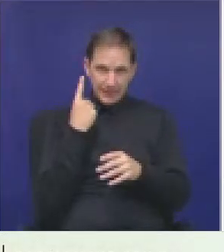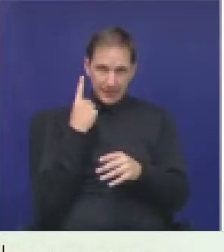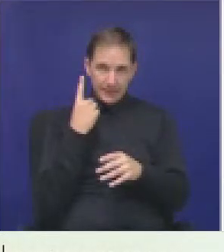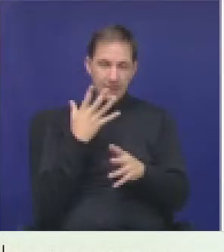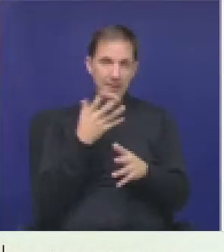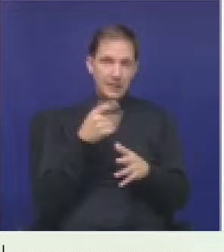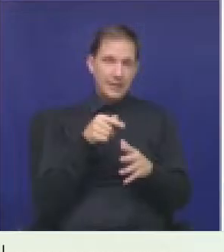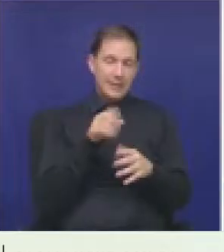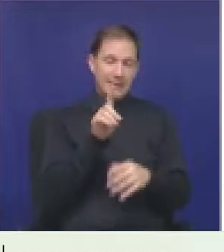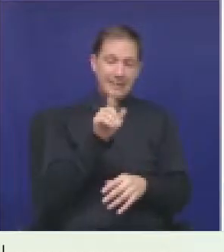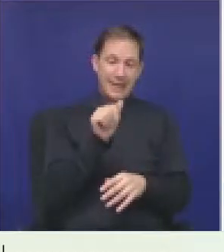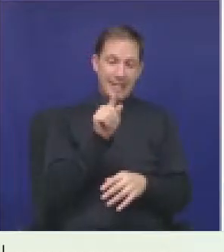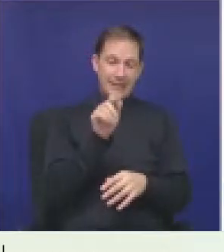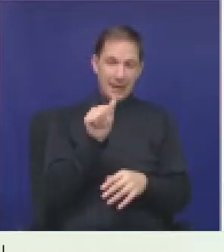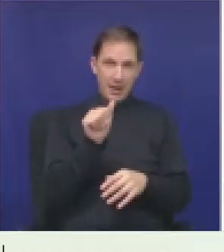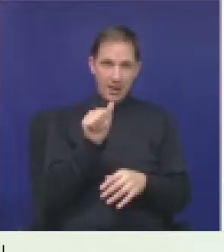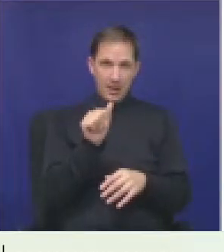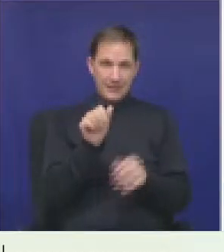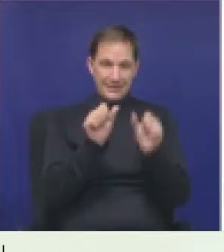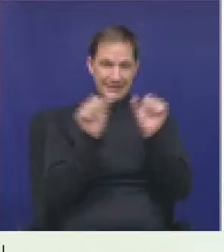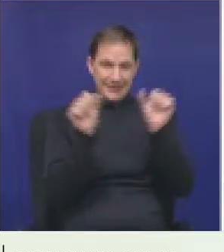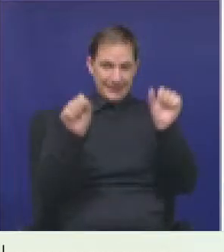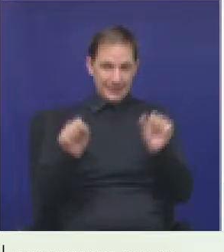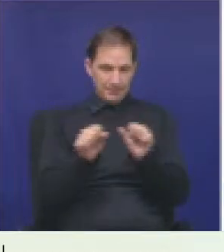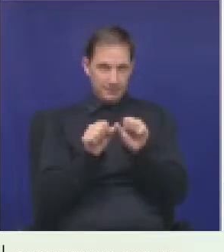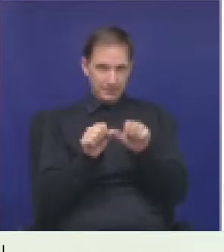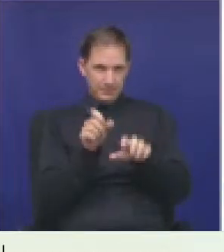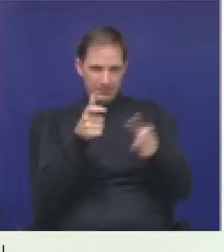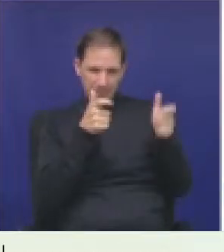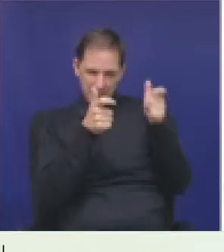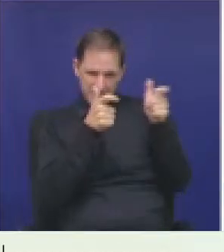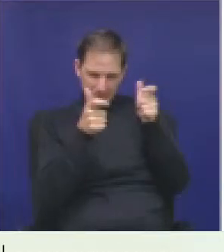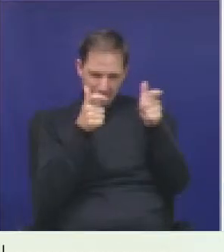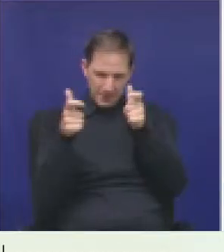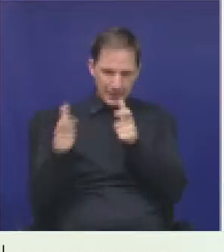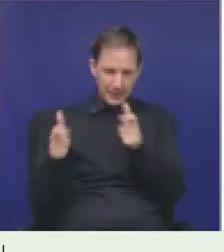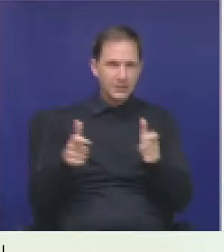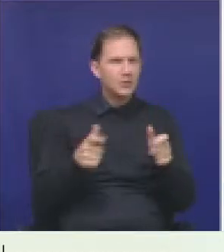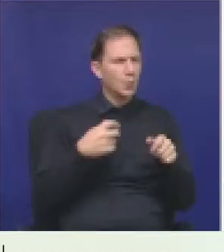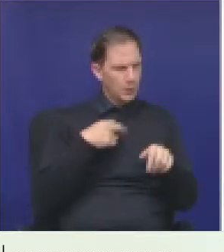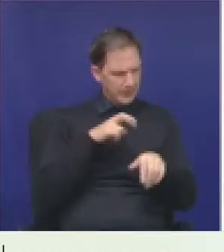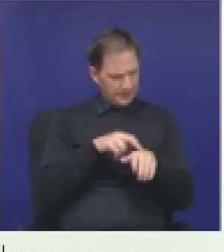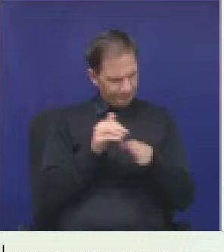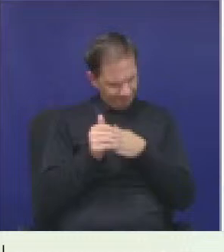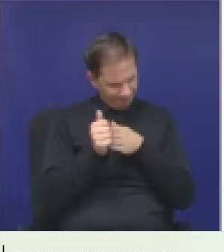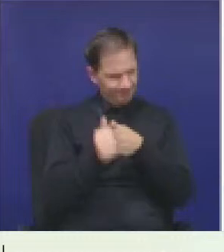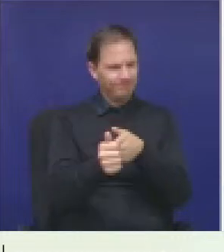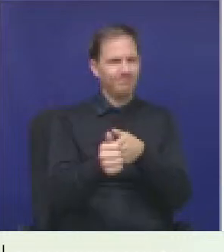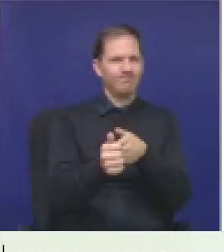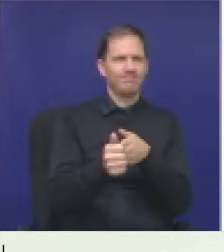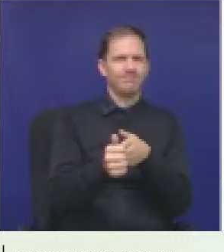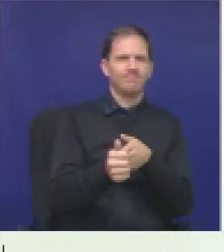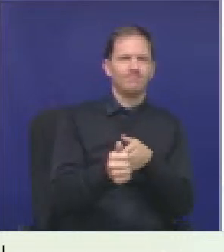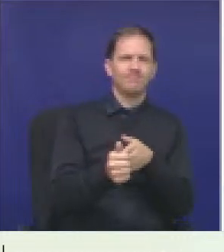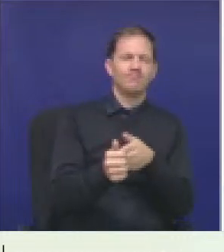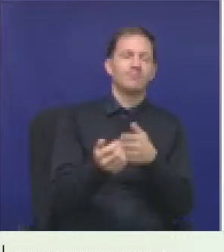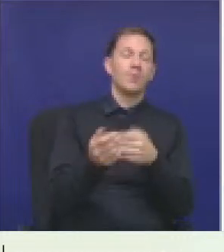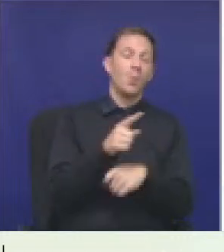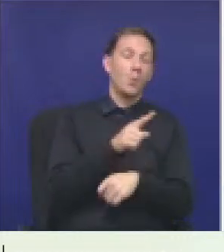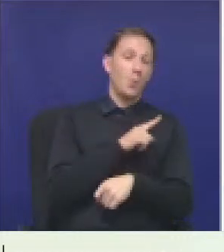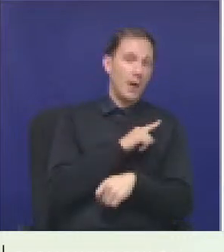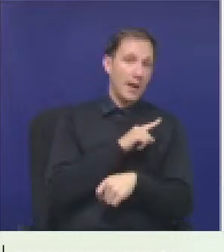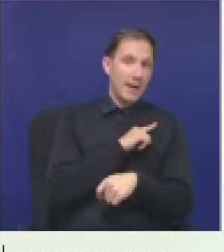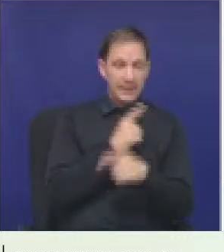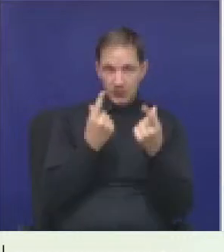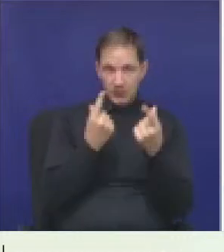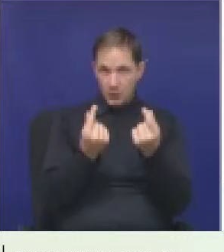ecosystem is crucial for the country. Stats SA must continue to lead in the South African data economy system. By doing so, we can ensure